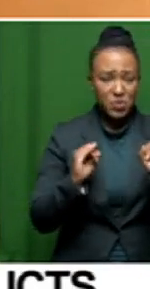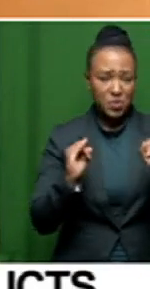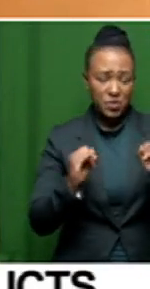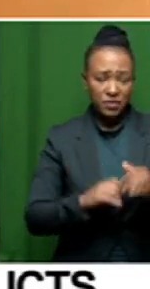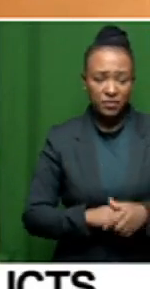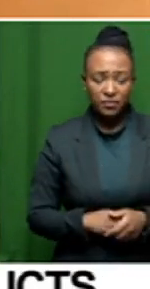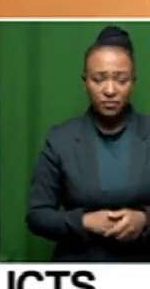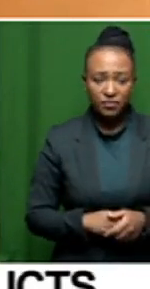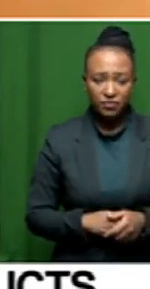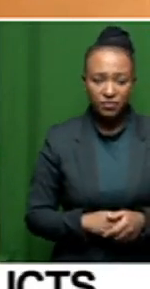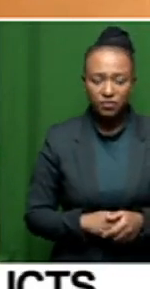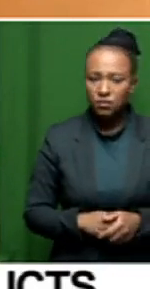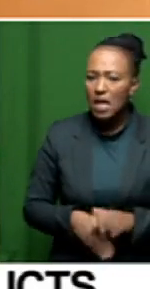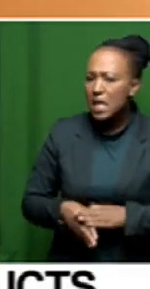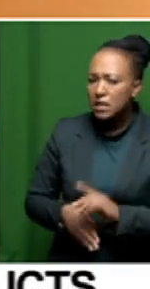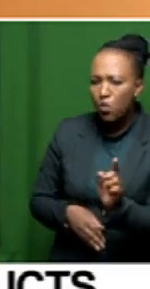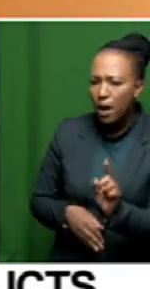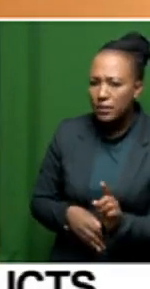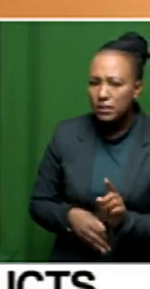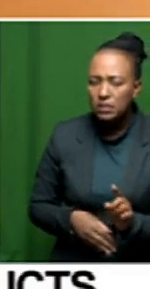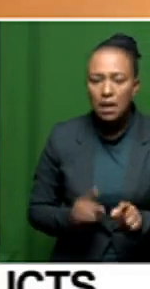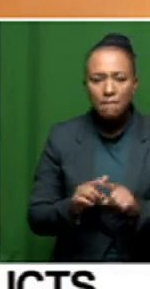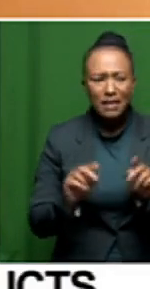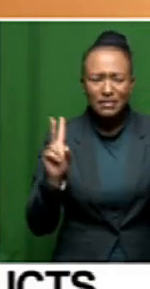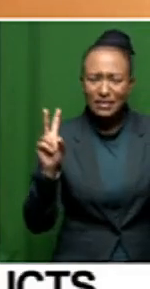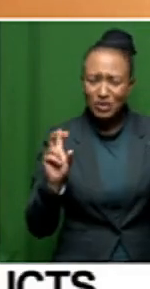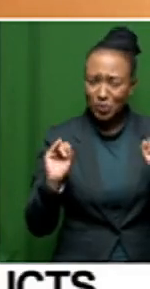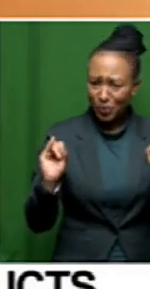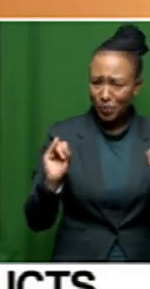what were the reasons? To have that petty issue